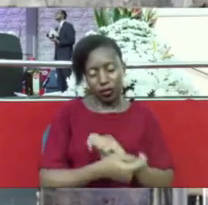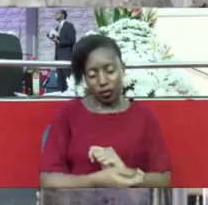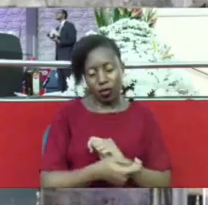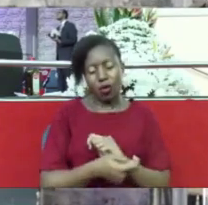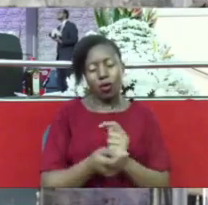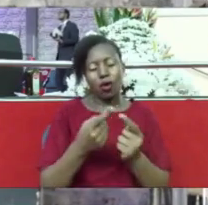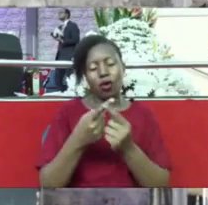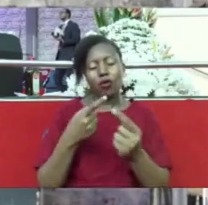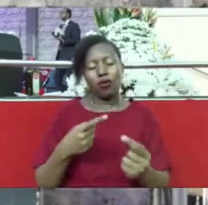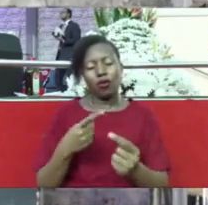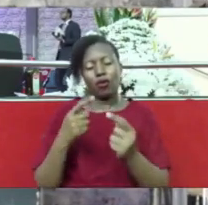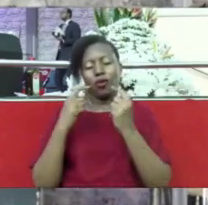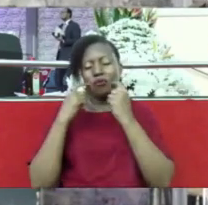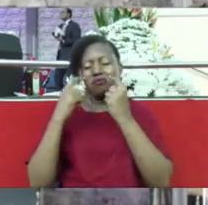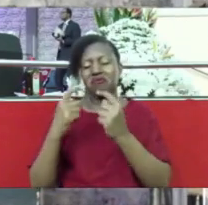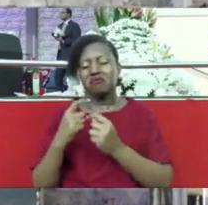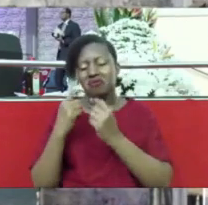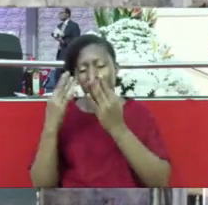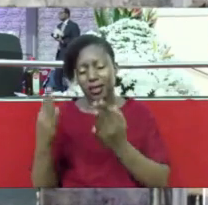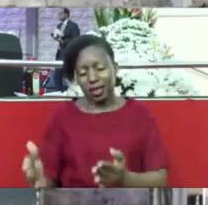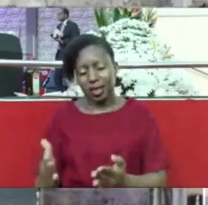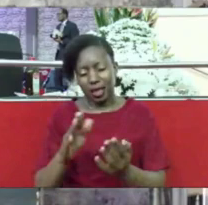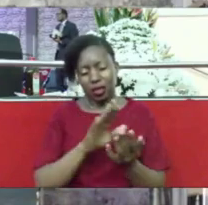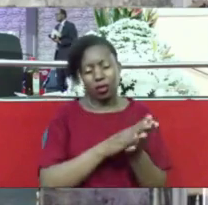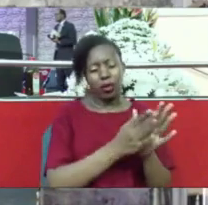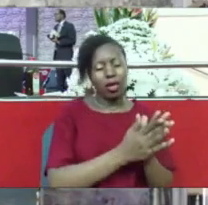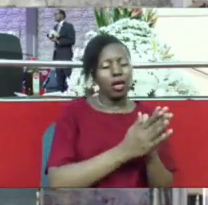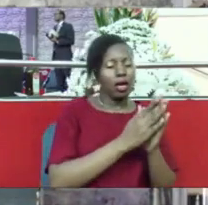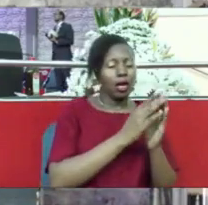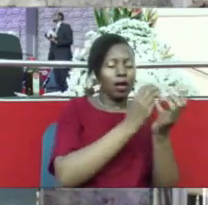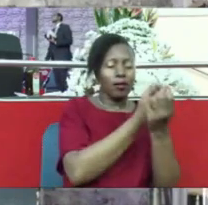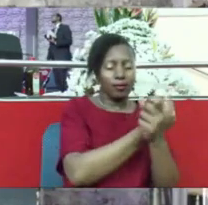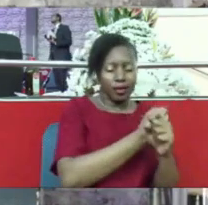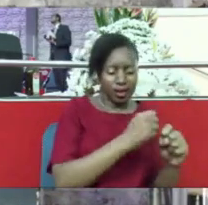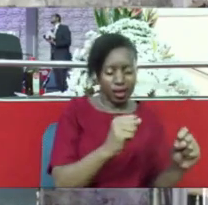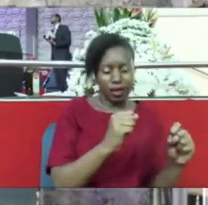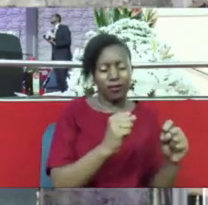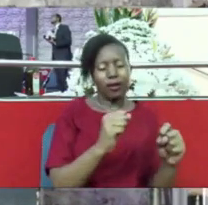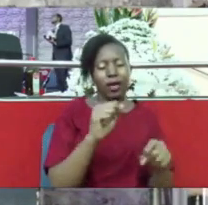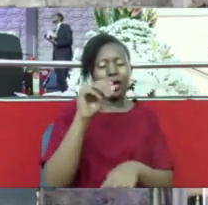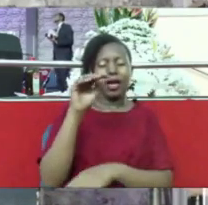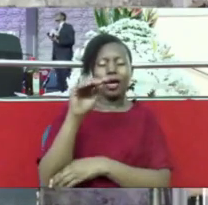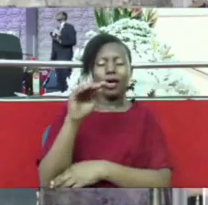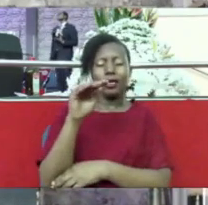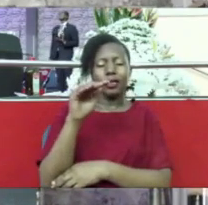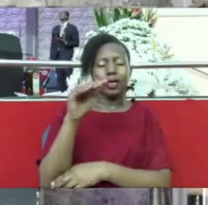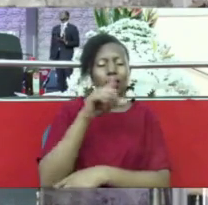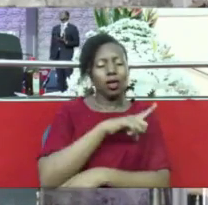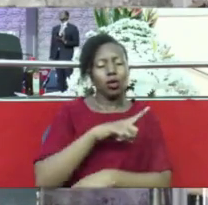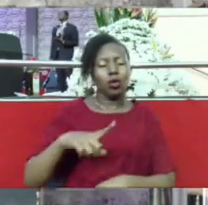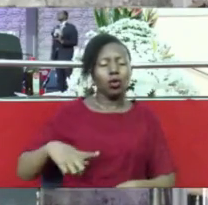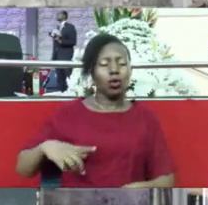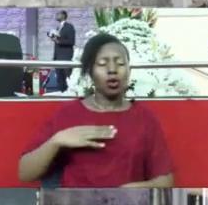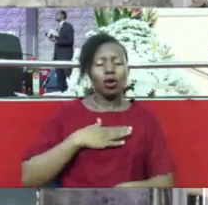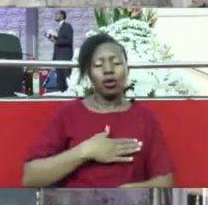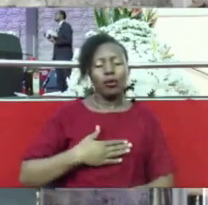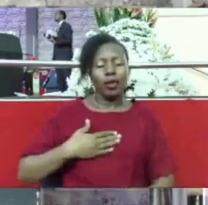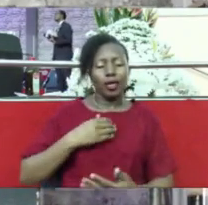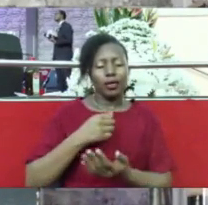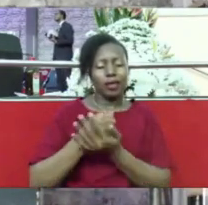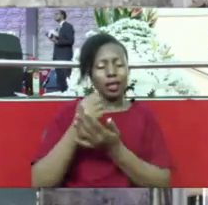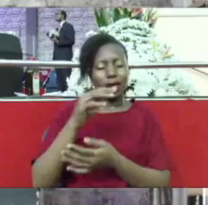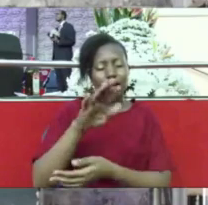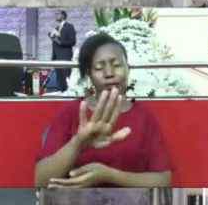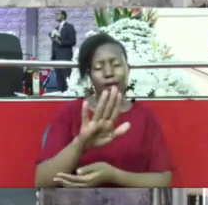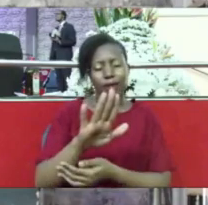Wale ambao wanatafutia kwenye dhambi kufanyika watakatifu. I pray you may reach out to them wherever they are. Nasema uweze kufikia pale ambapo walipo. Transform